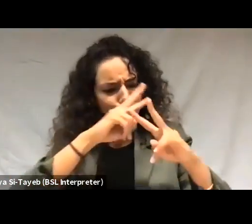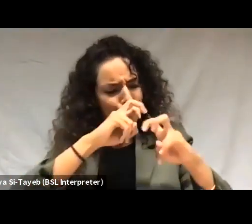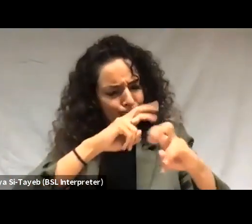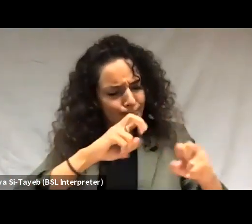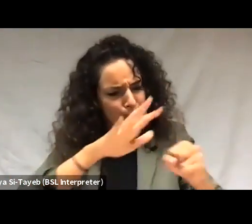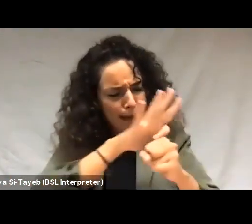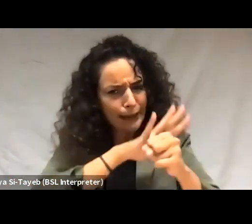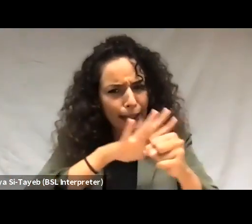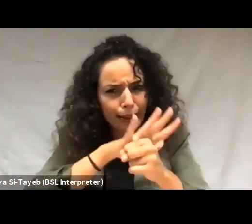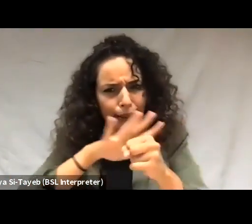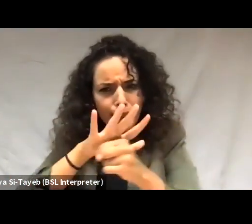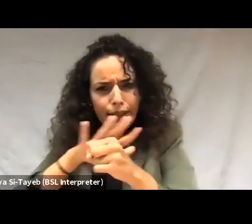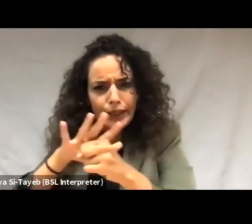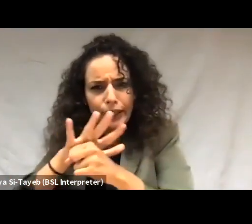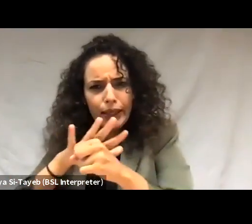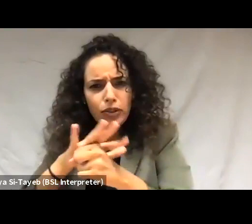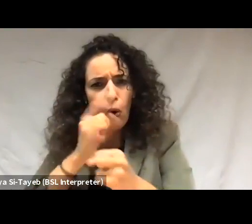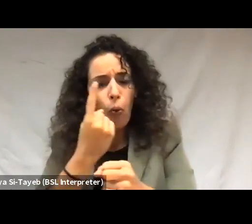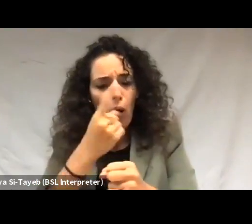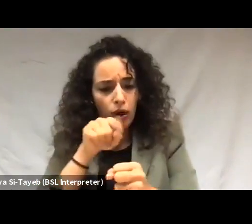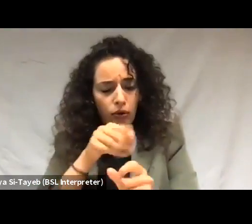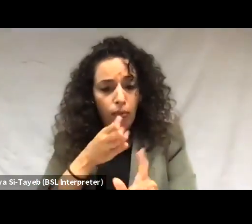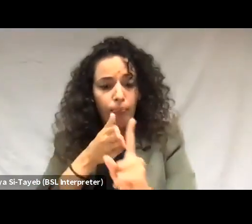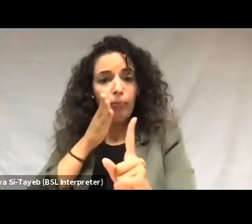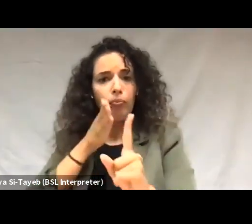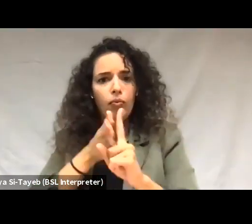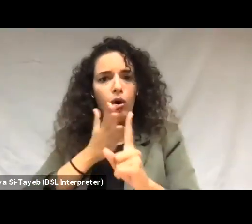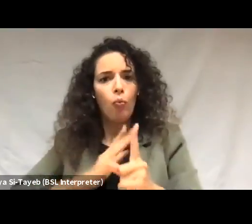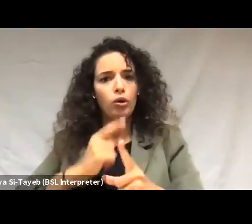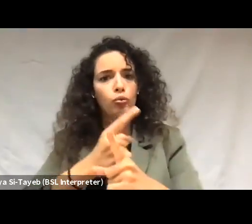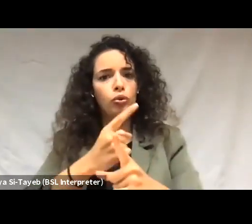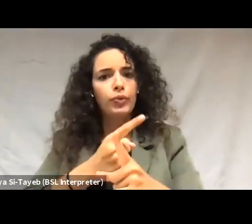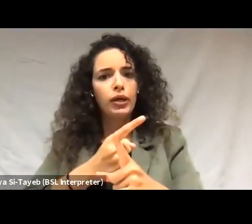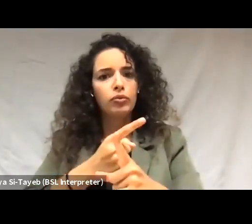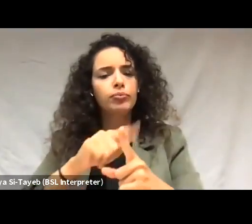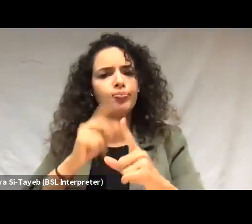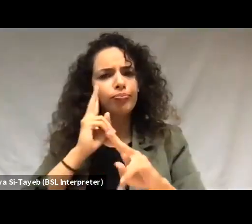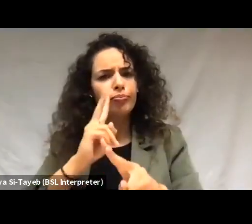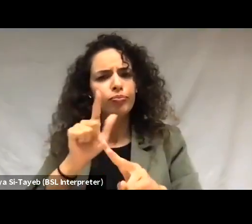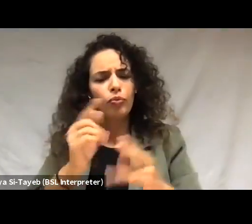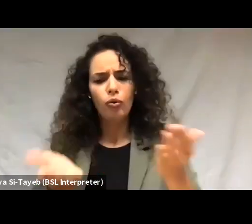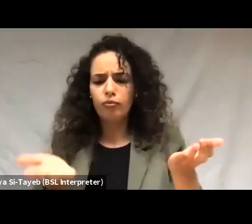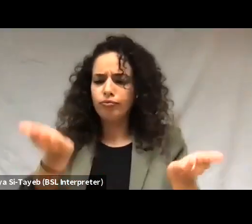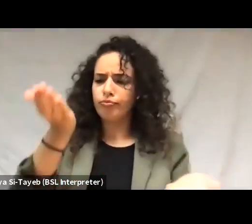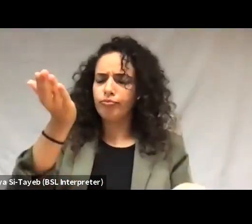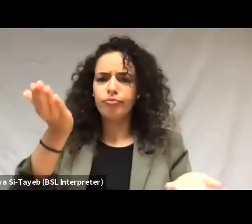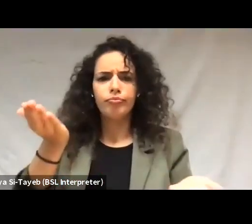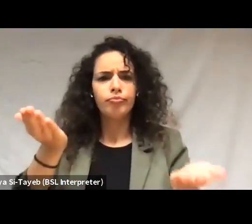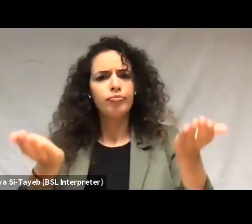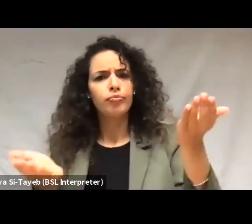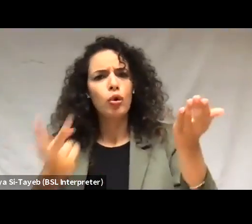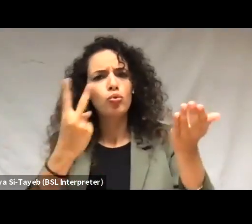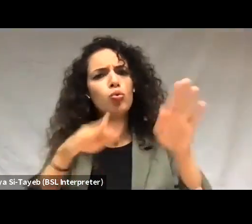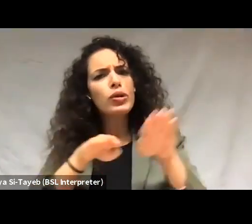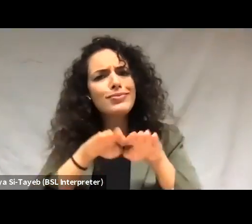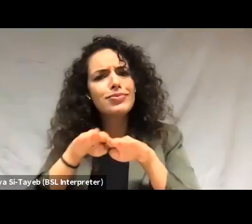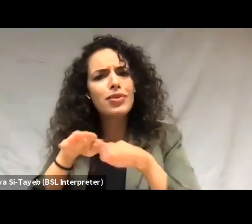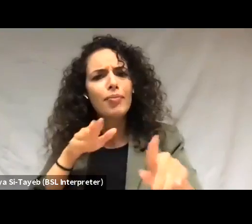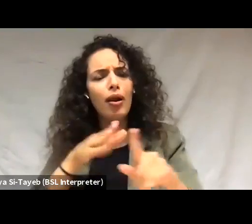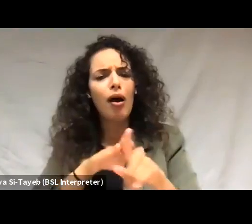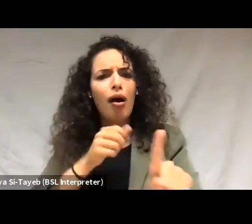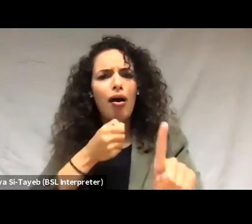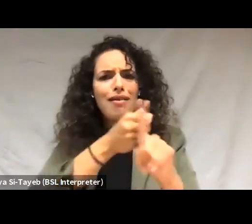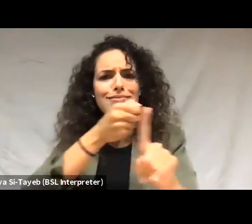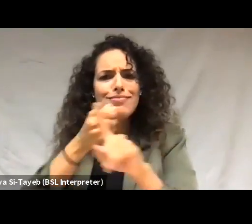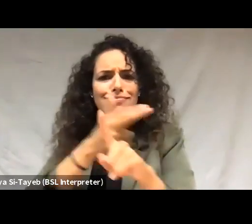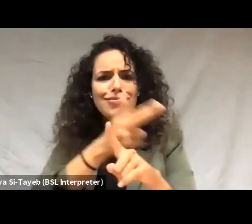want to mention is we looked at the comparison between two very similar attacks that took place at the end of